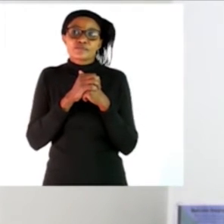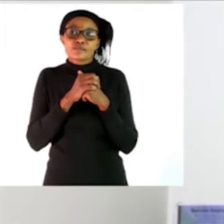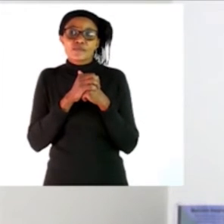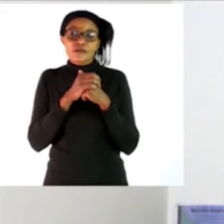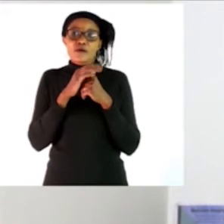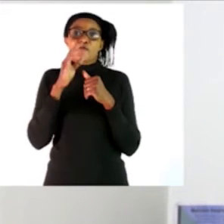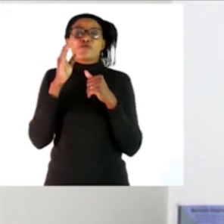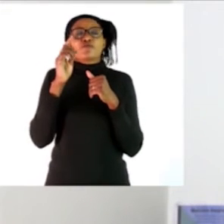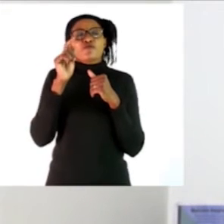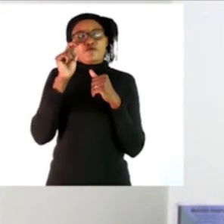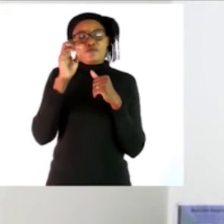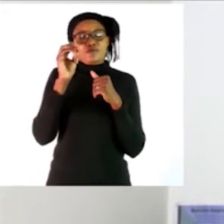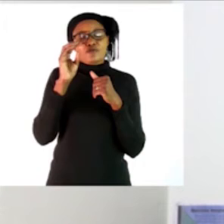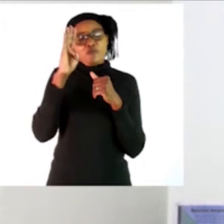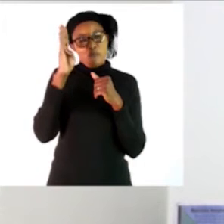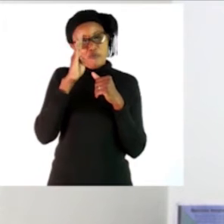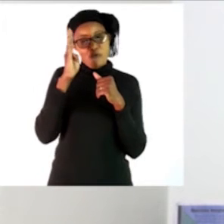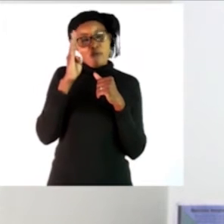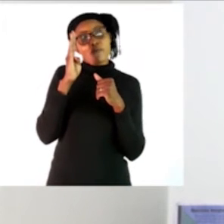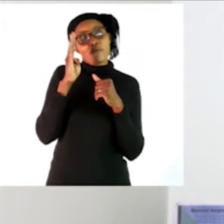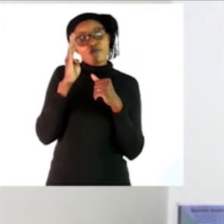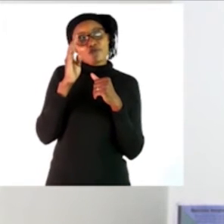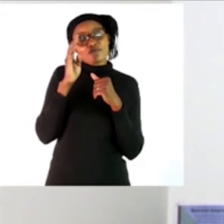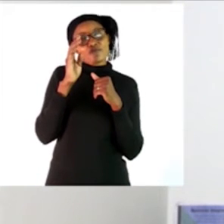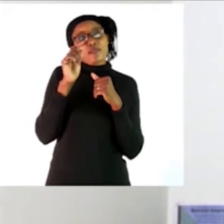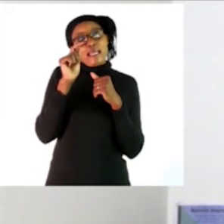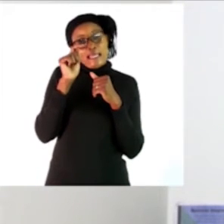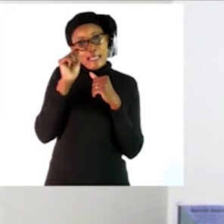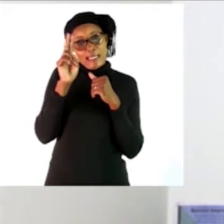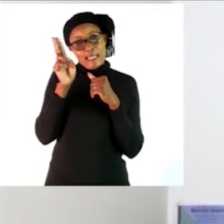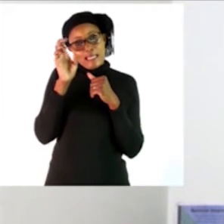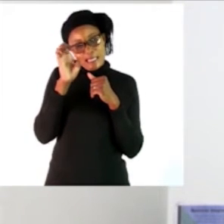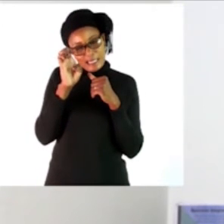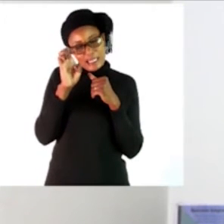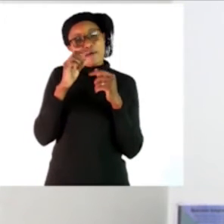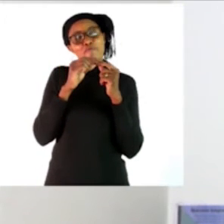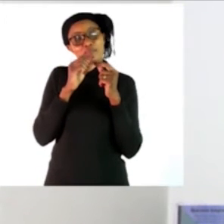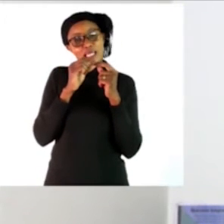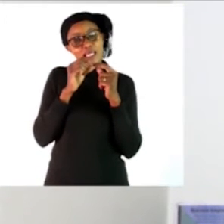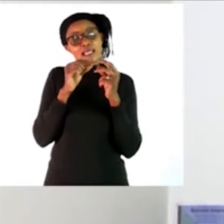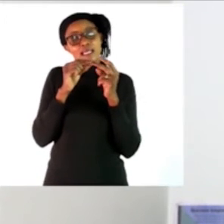used the color blue. By the, we have used the color pink.